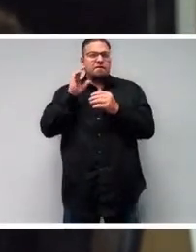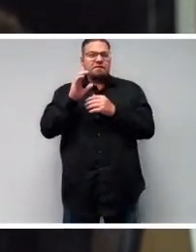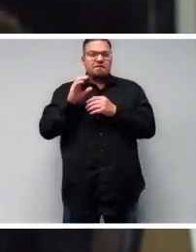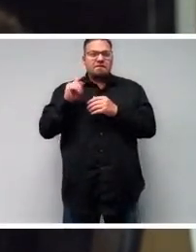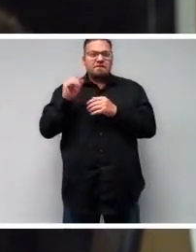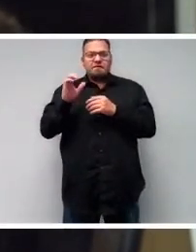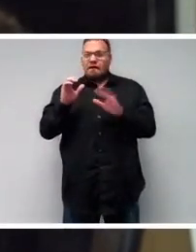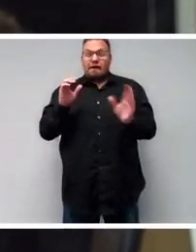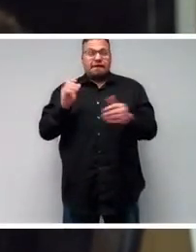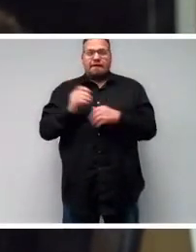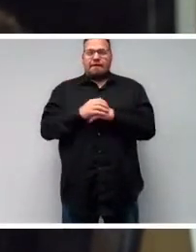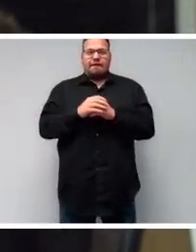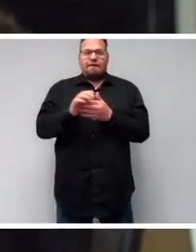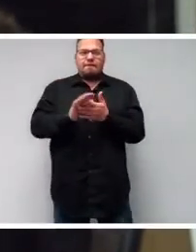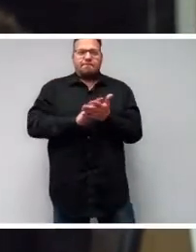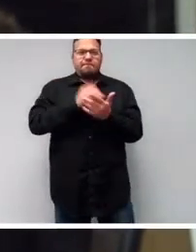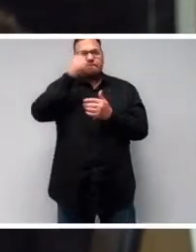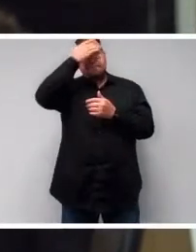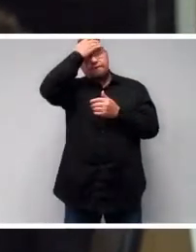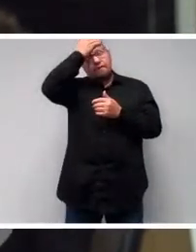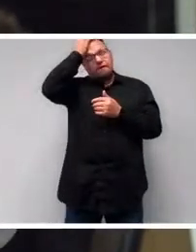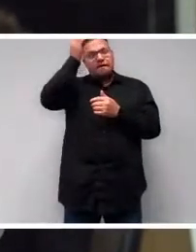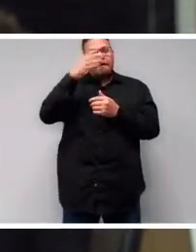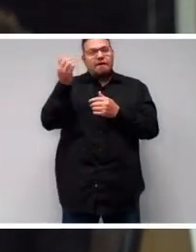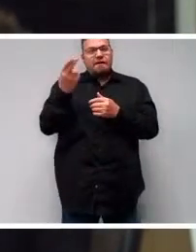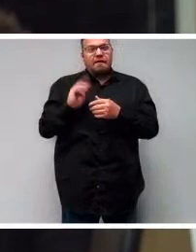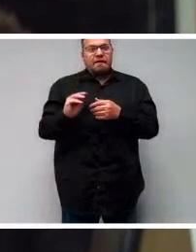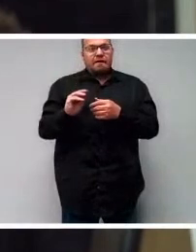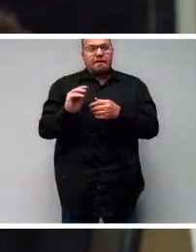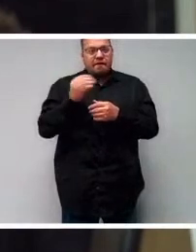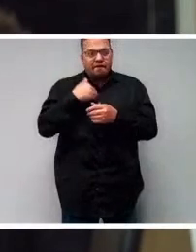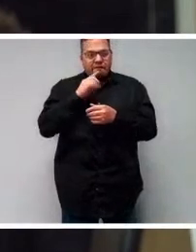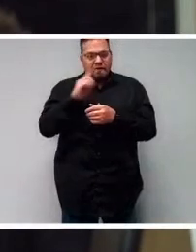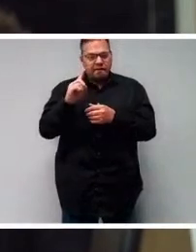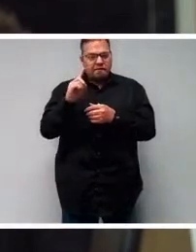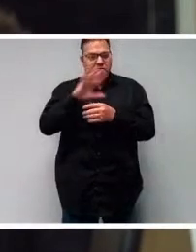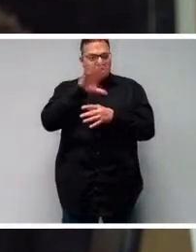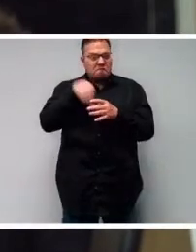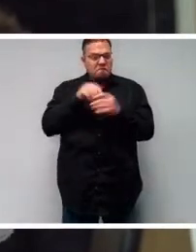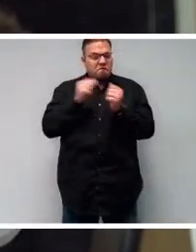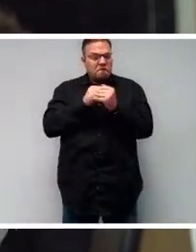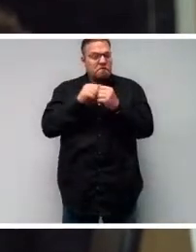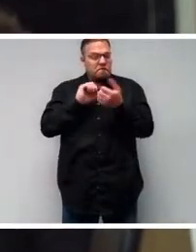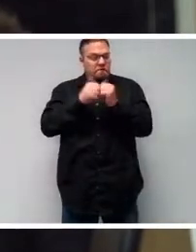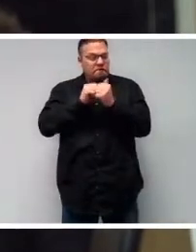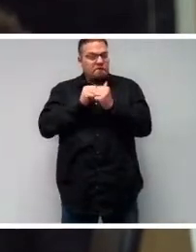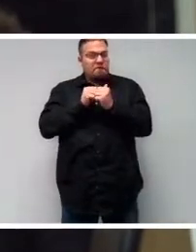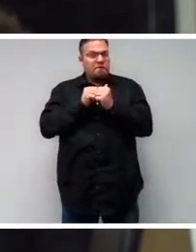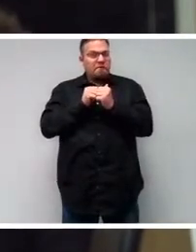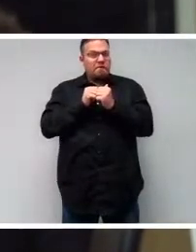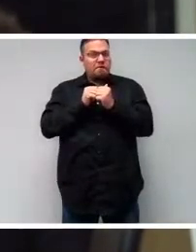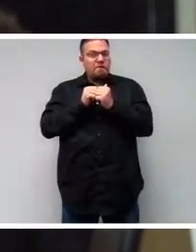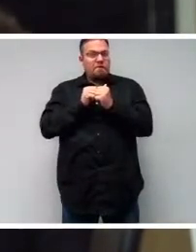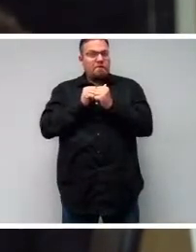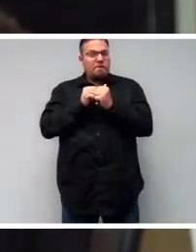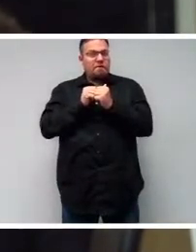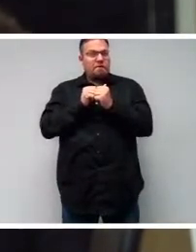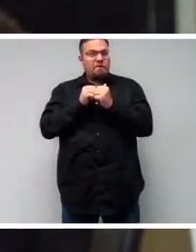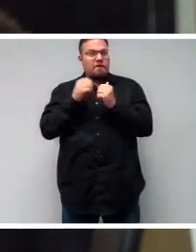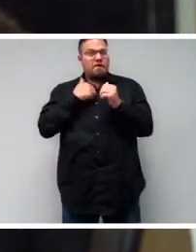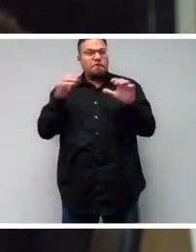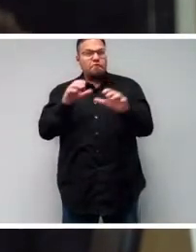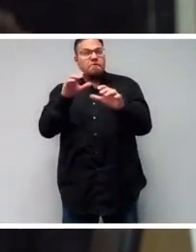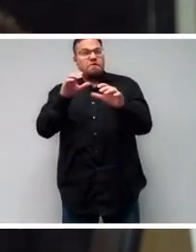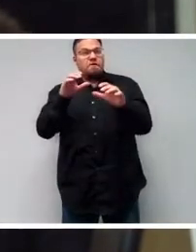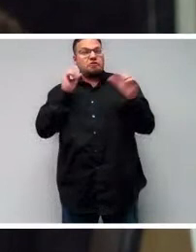one. And I'm actually still involved in sports aside from all of that. So I do cheer and